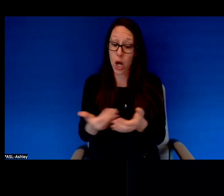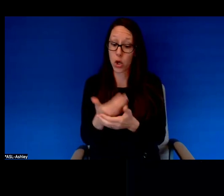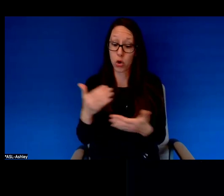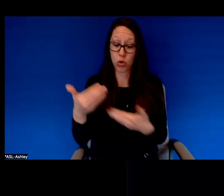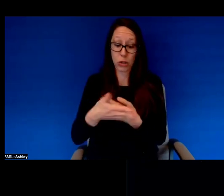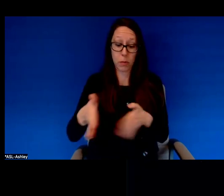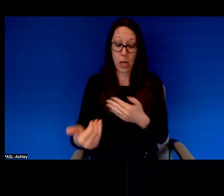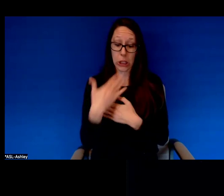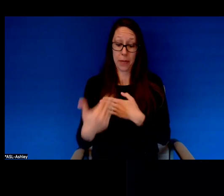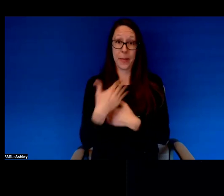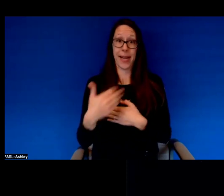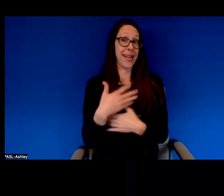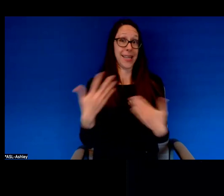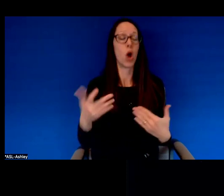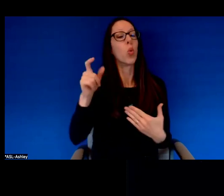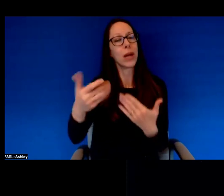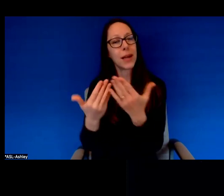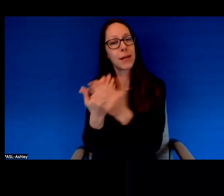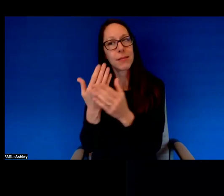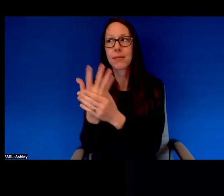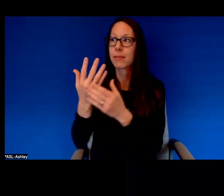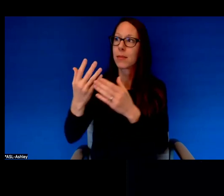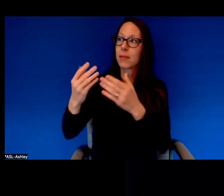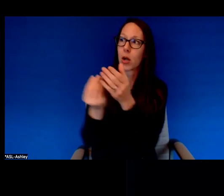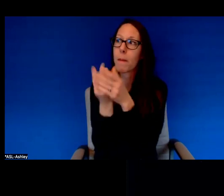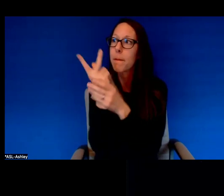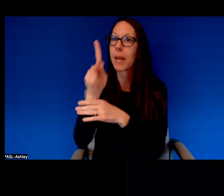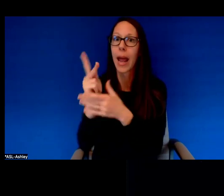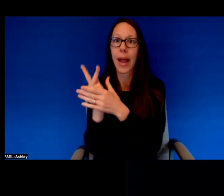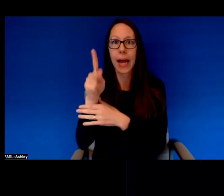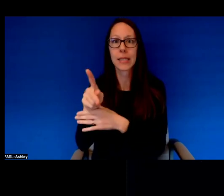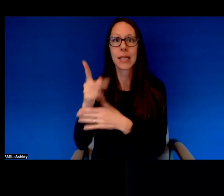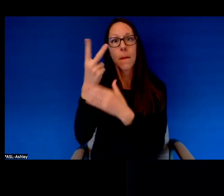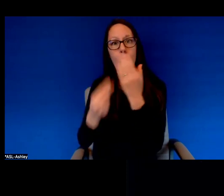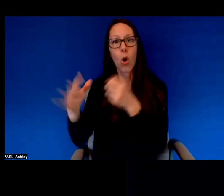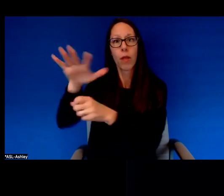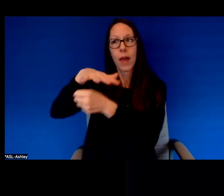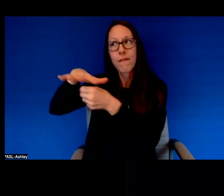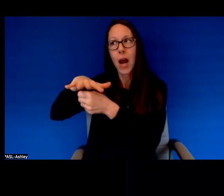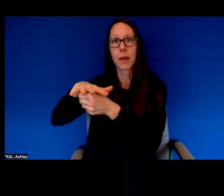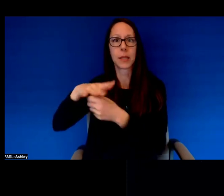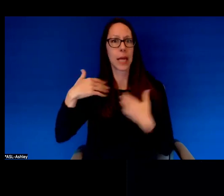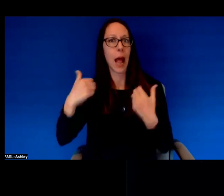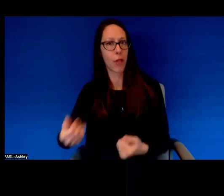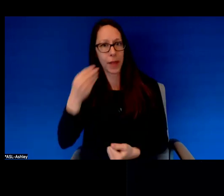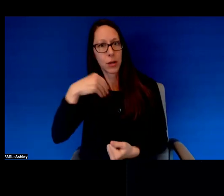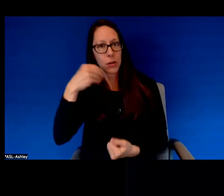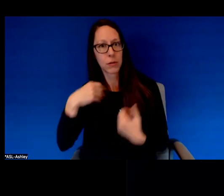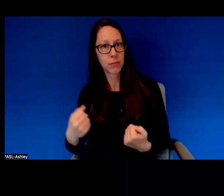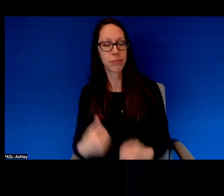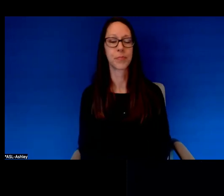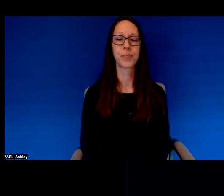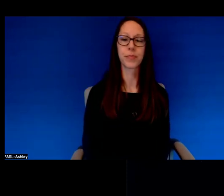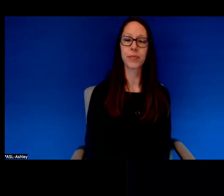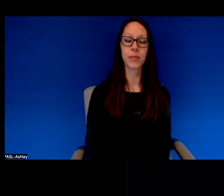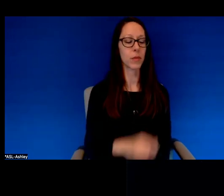we can, just in case. Make sure we're always healthy and strong. Very cool. Thank you. Rebecca wants to know, how